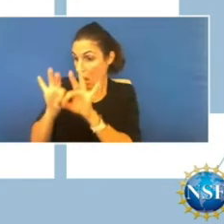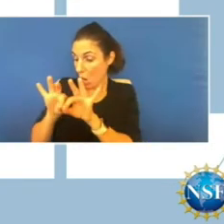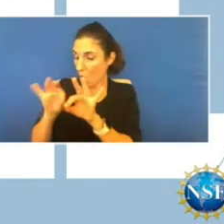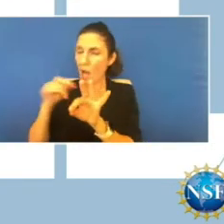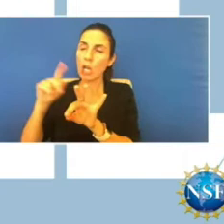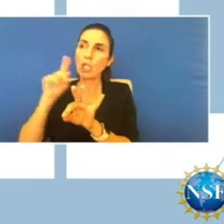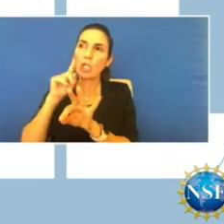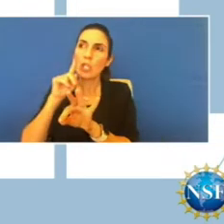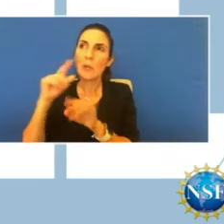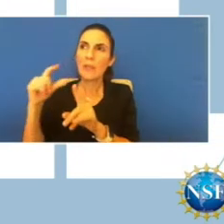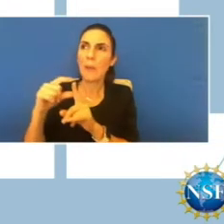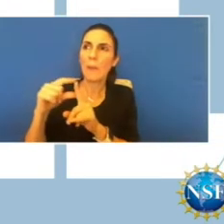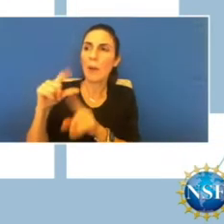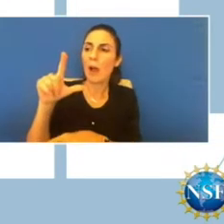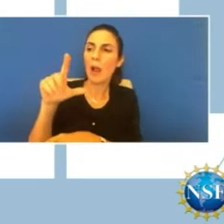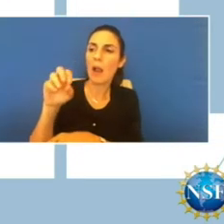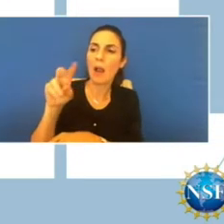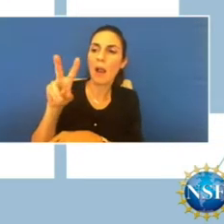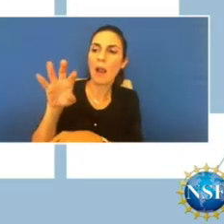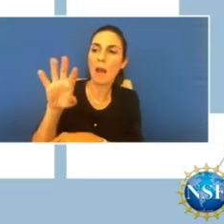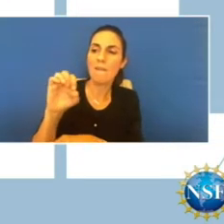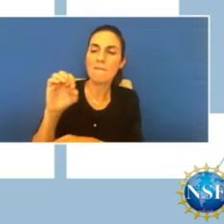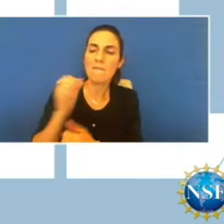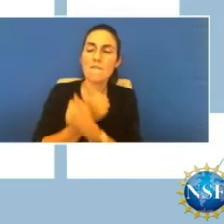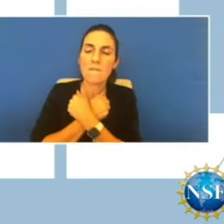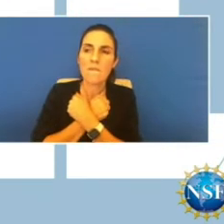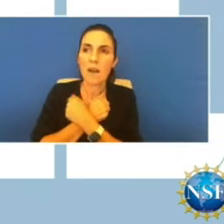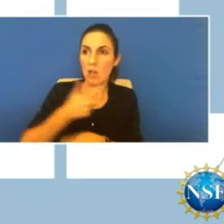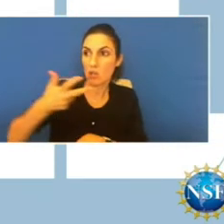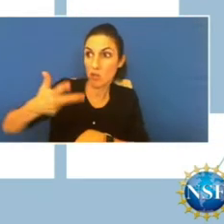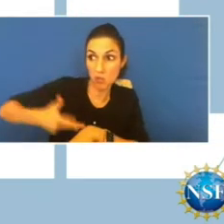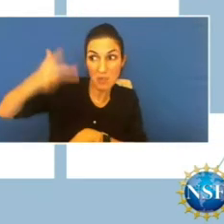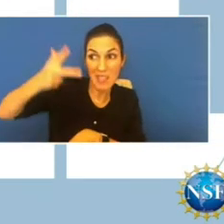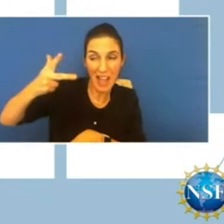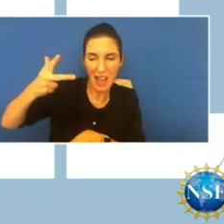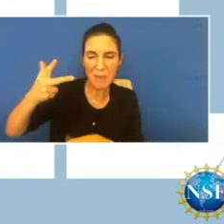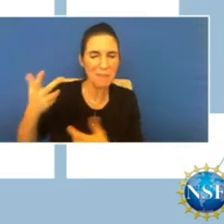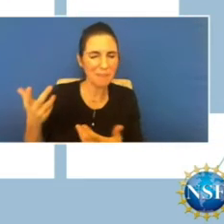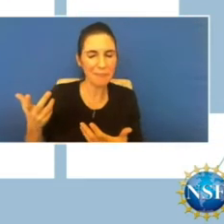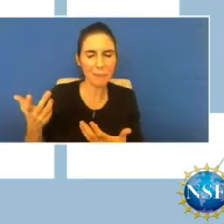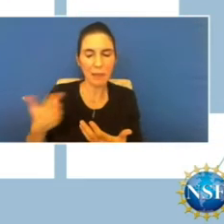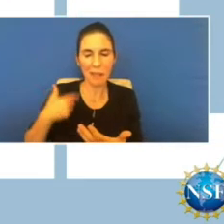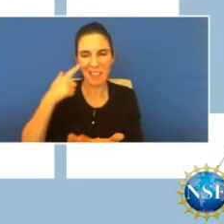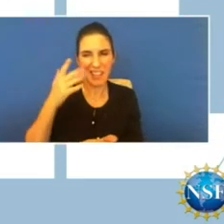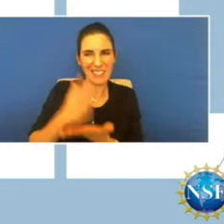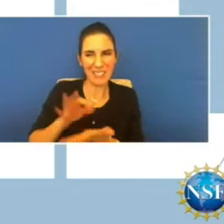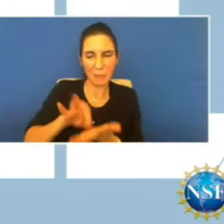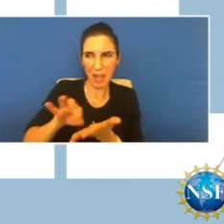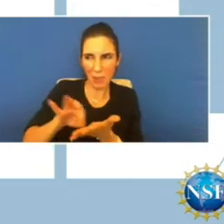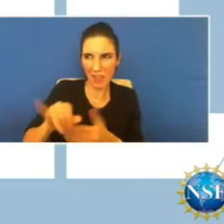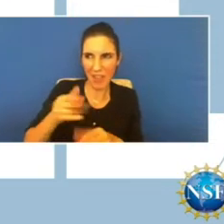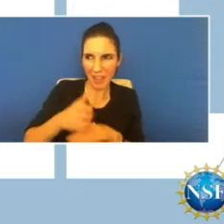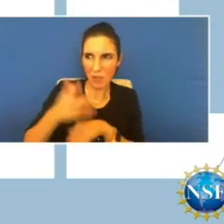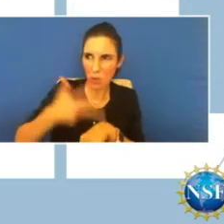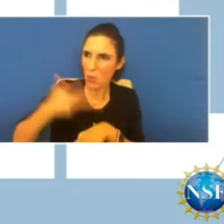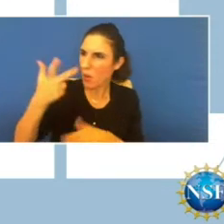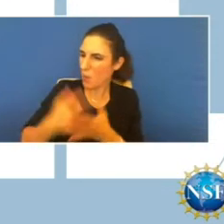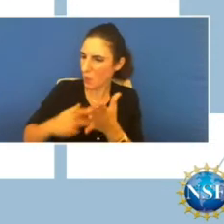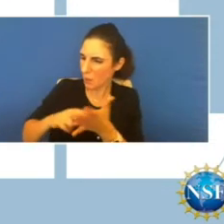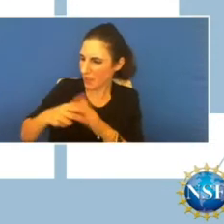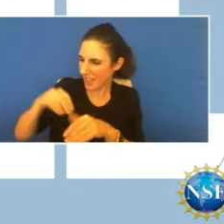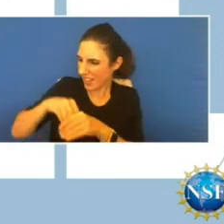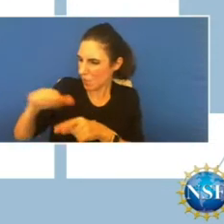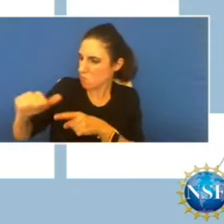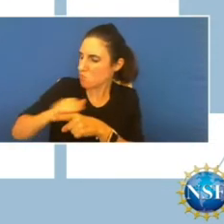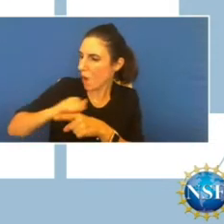3 times. I think I stopped counting after 3 times. But what it looks like in practice to do this, and potentially what